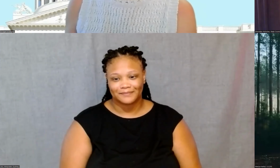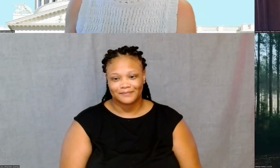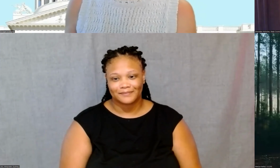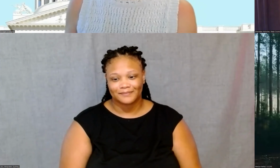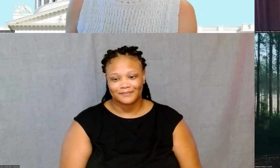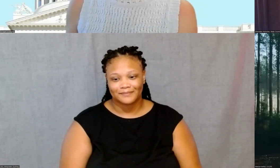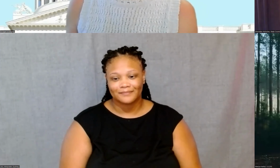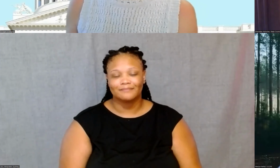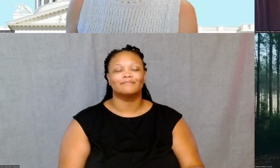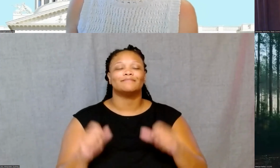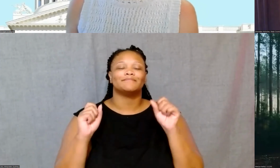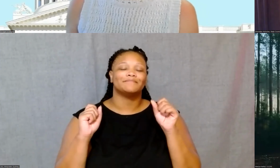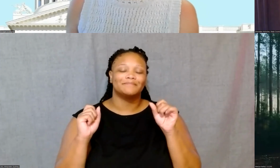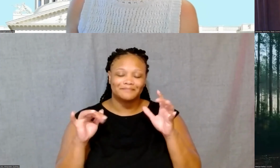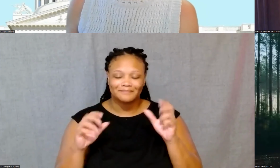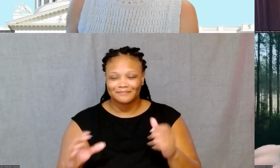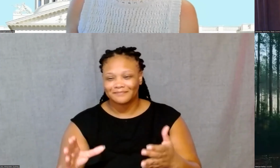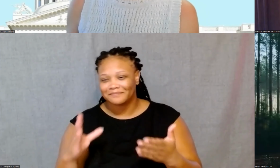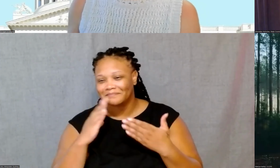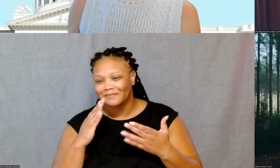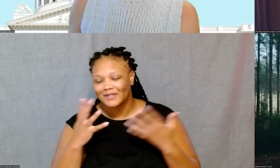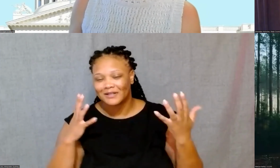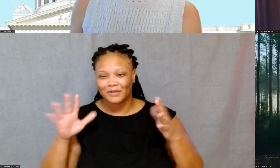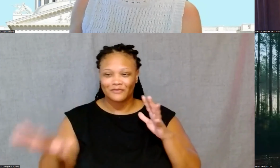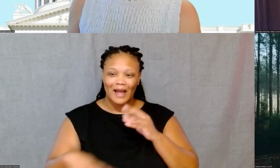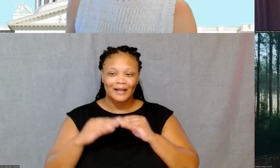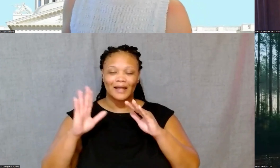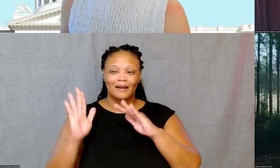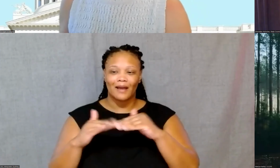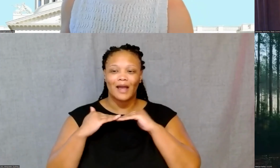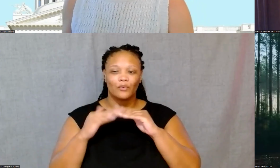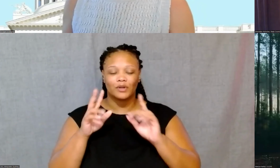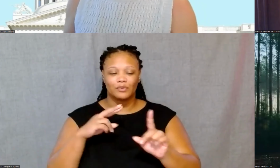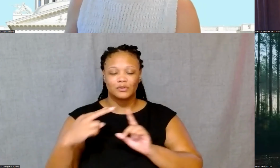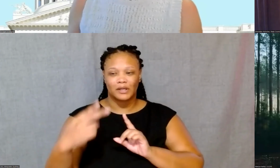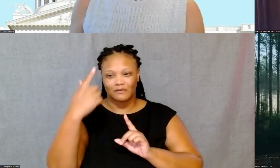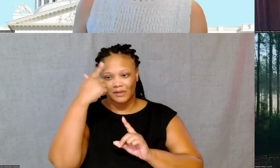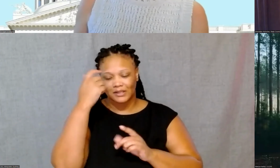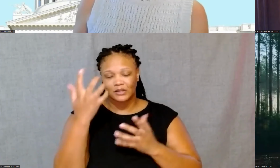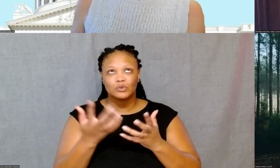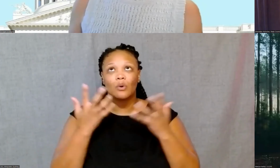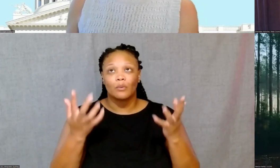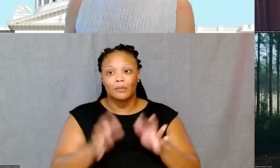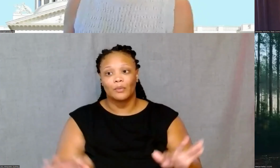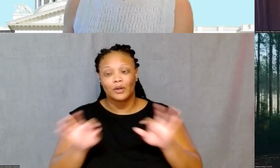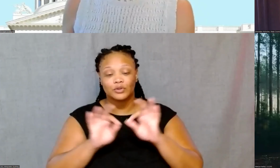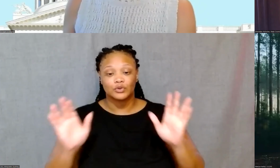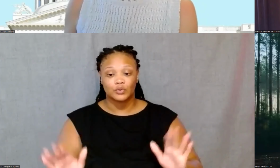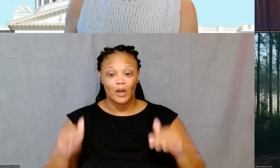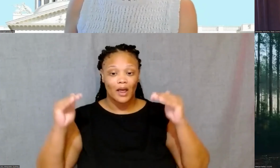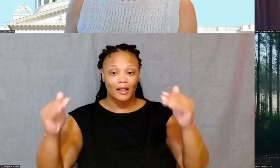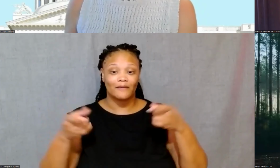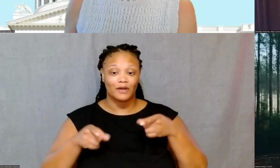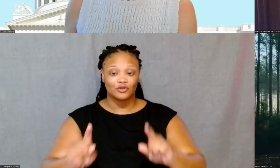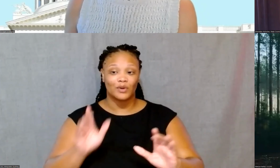amazing. And thank you so much for plugging in that equity perspective and talking about that, because I think it's so important to elevate as we have these